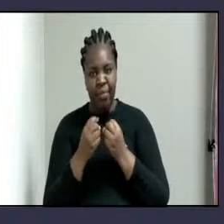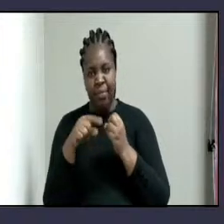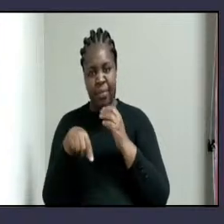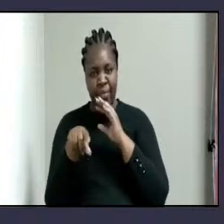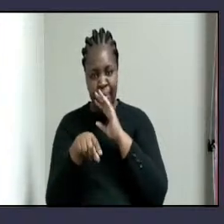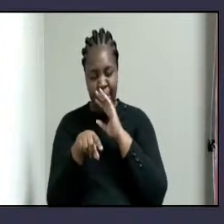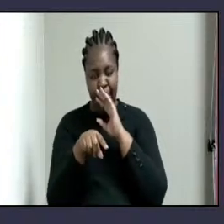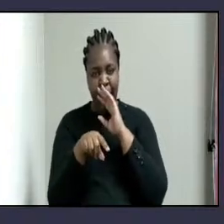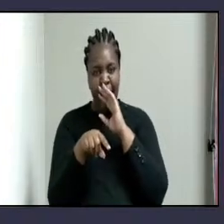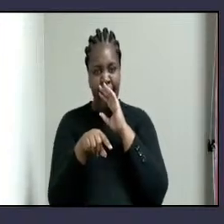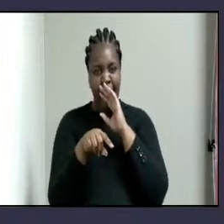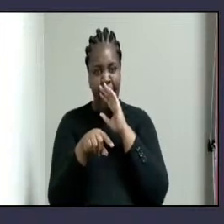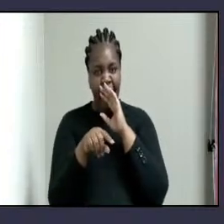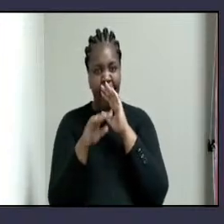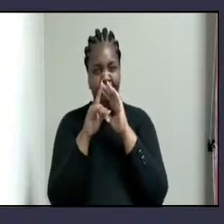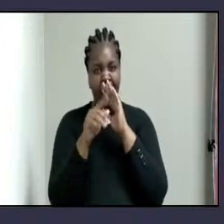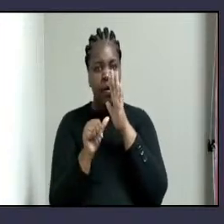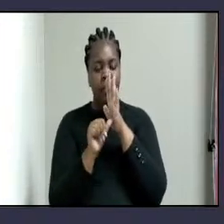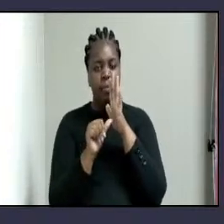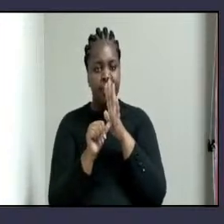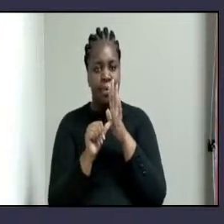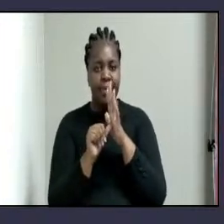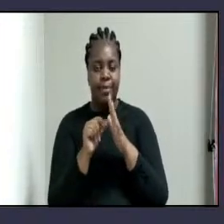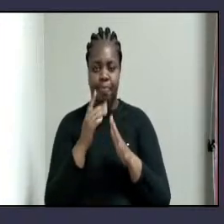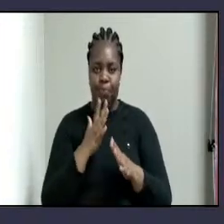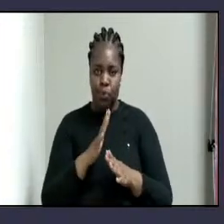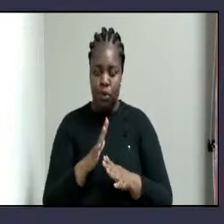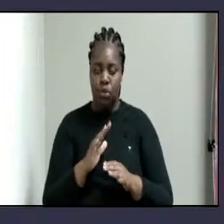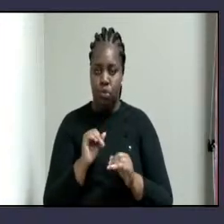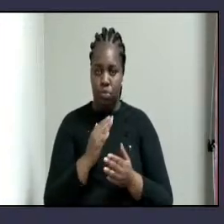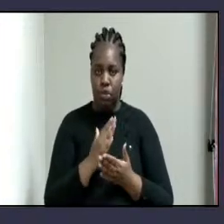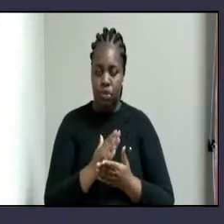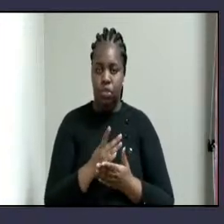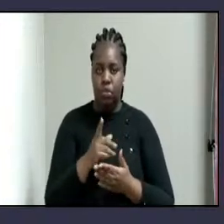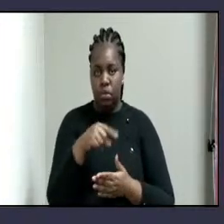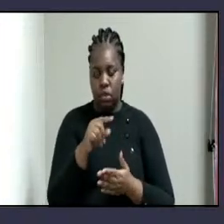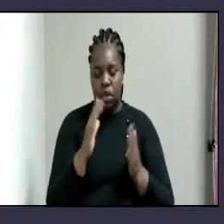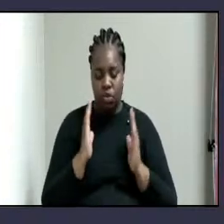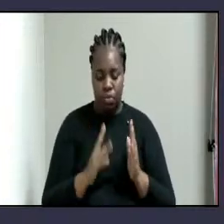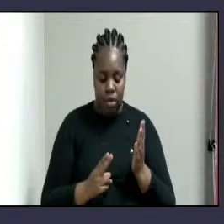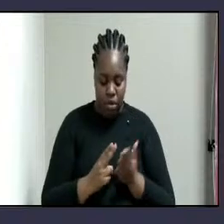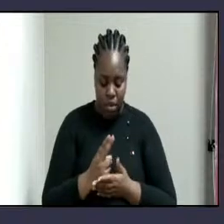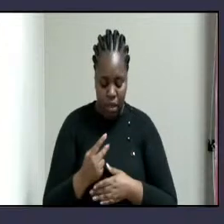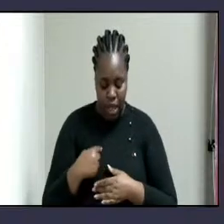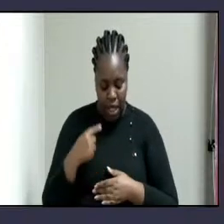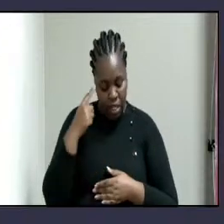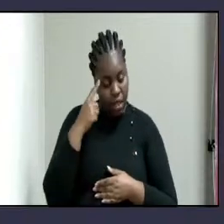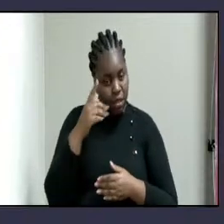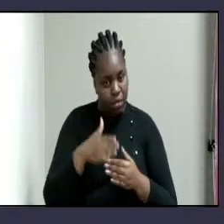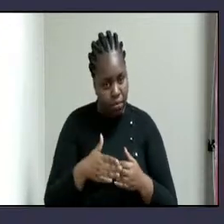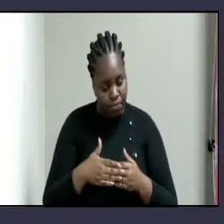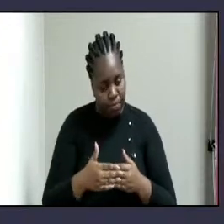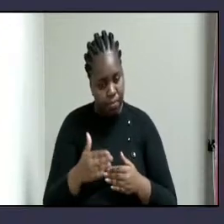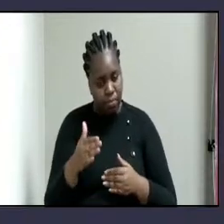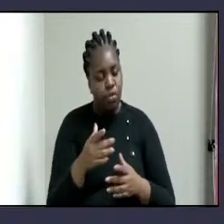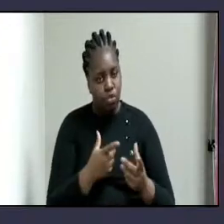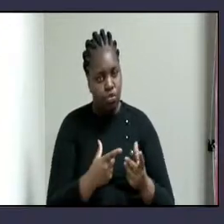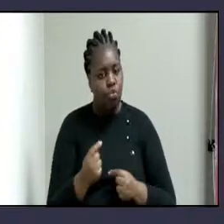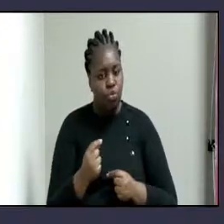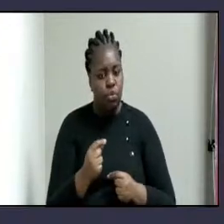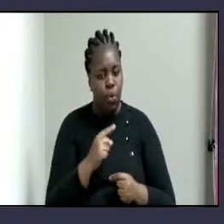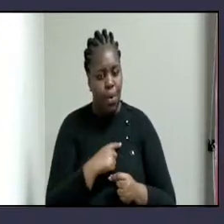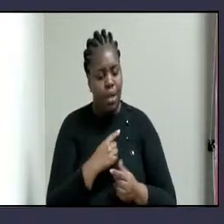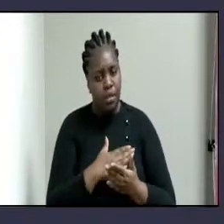organizations, that are keen about the enjoyment of human rights. That should be, the way forward, because some of them come